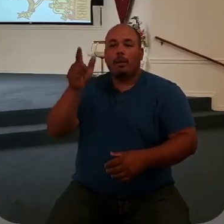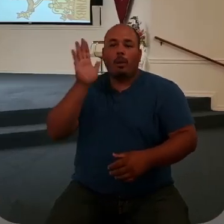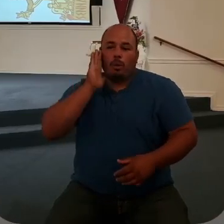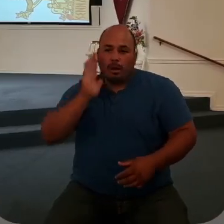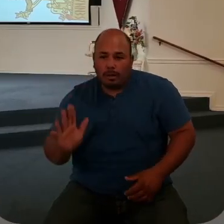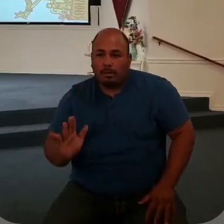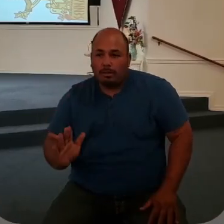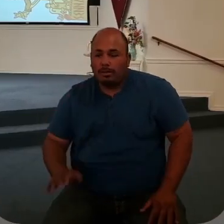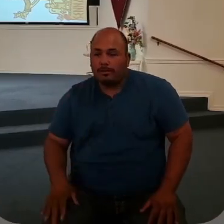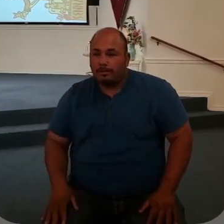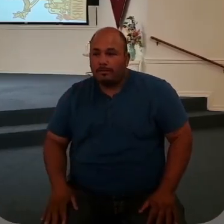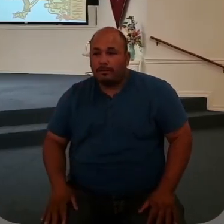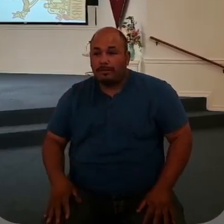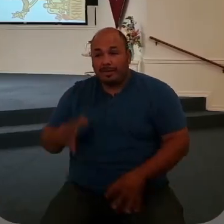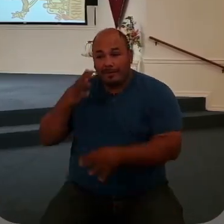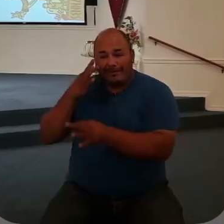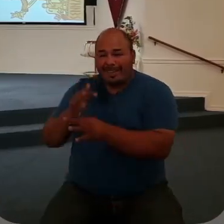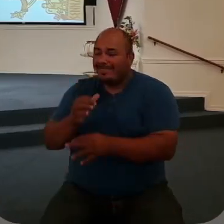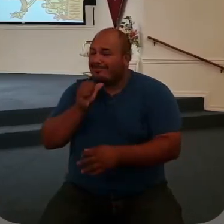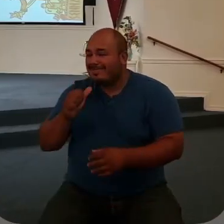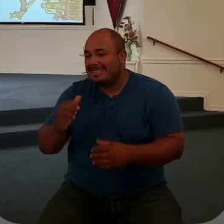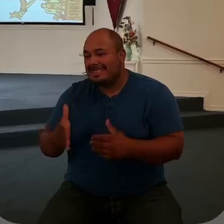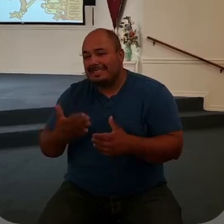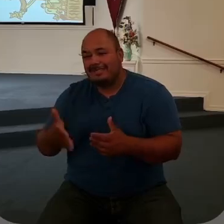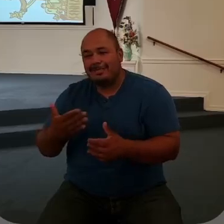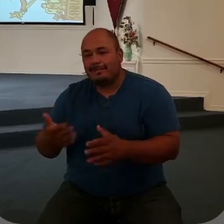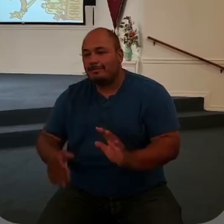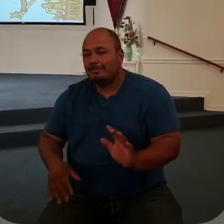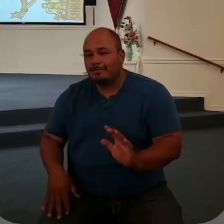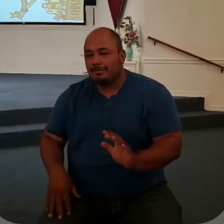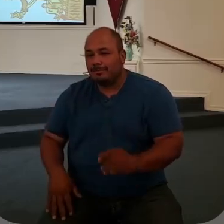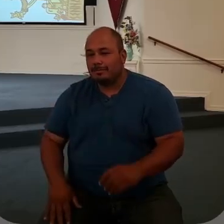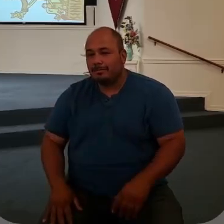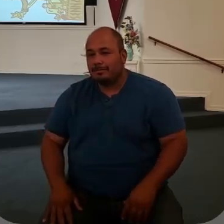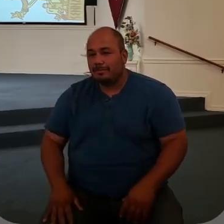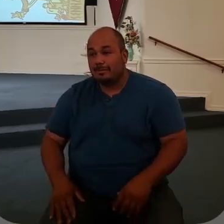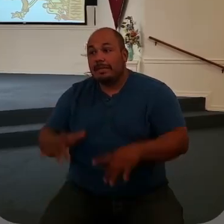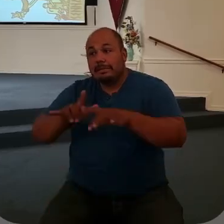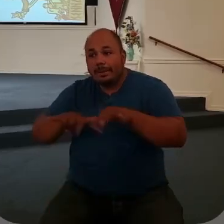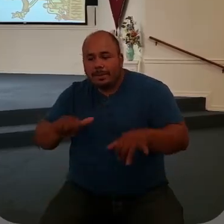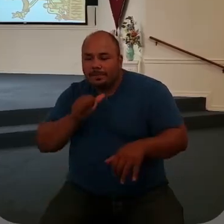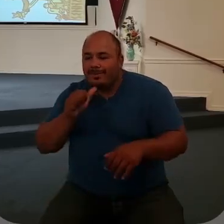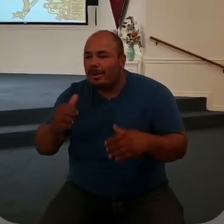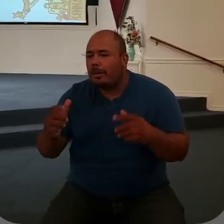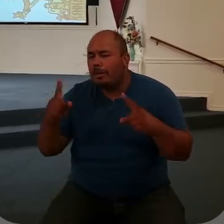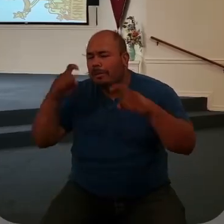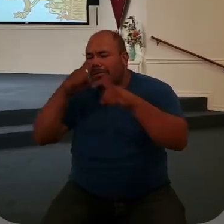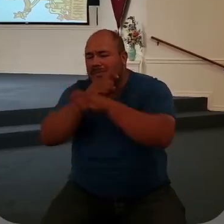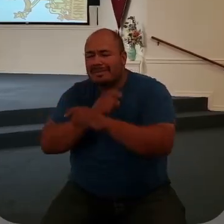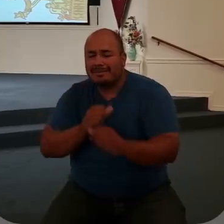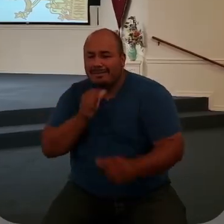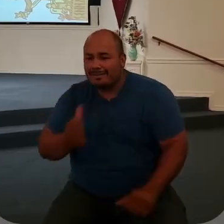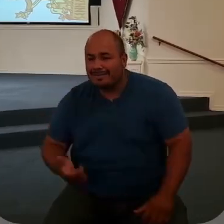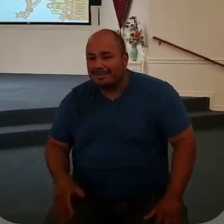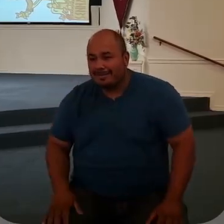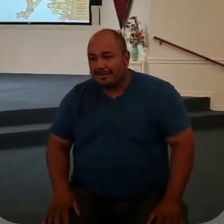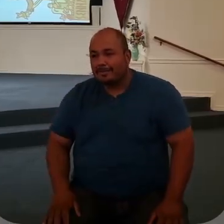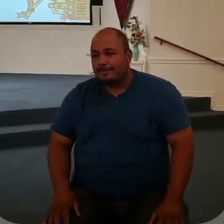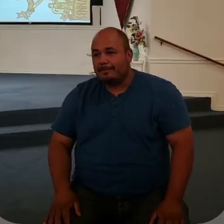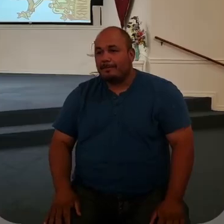Faith isn't easy, but it also isn't complicated. Like Hezekiah, a man of great